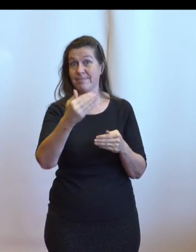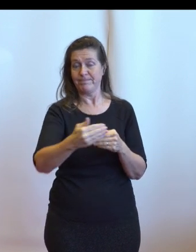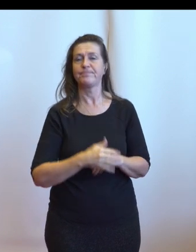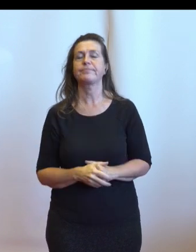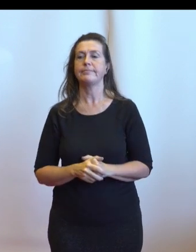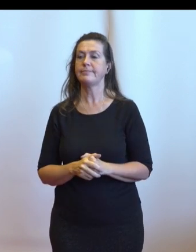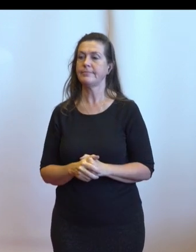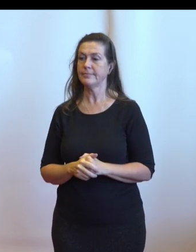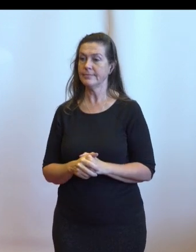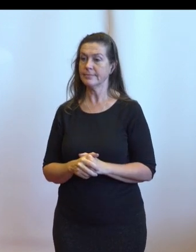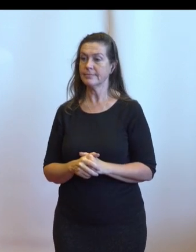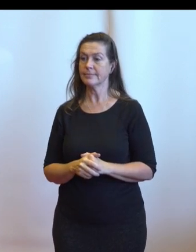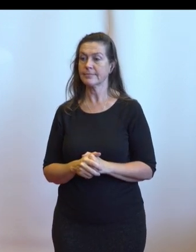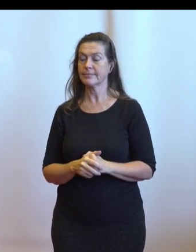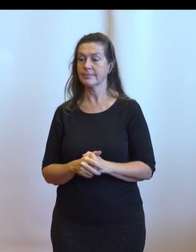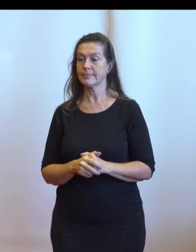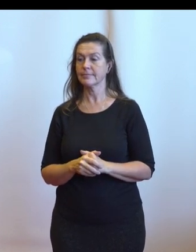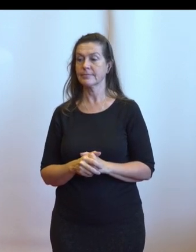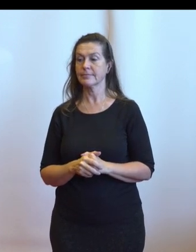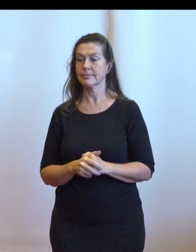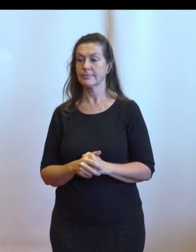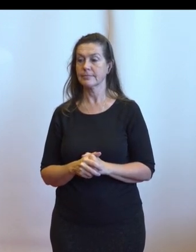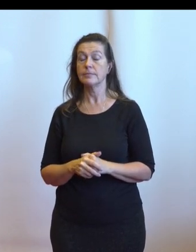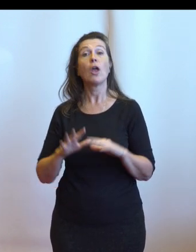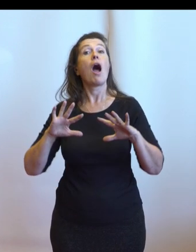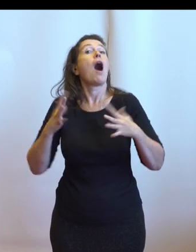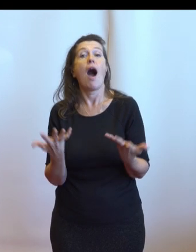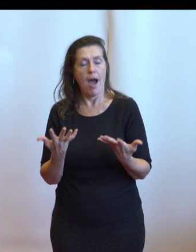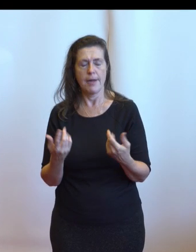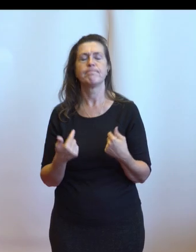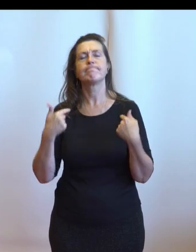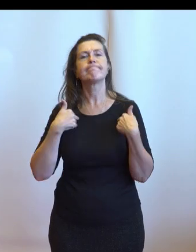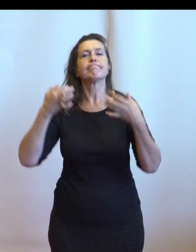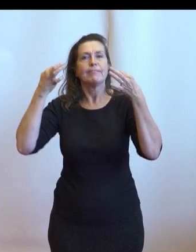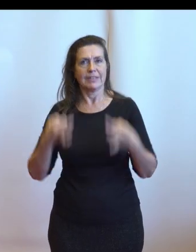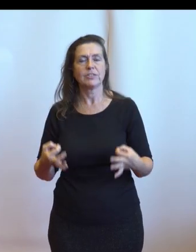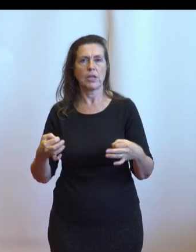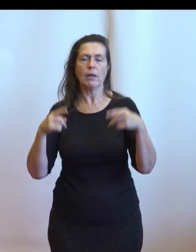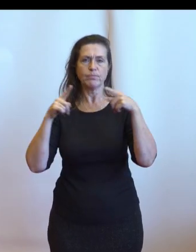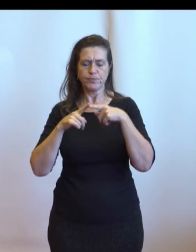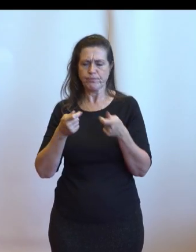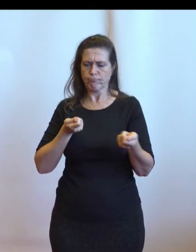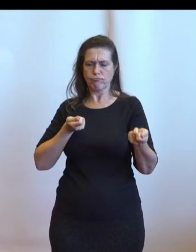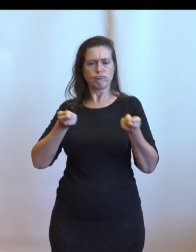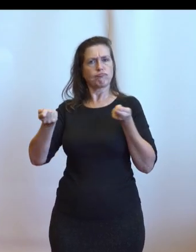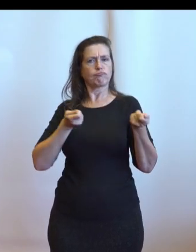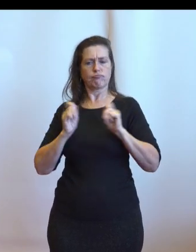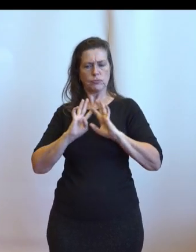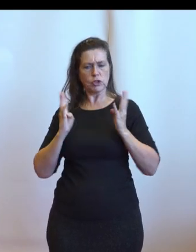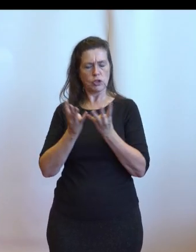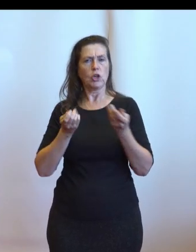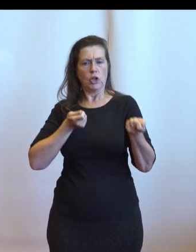please. So how we have been doing that? So we decided to build a governance around this focus